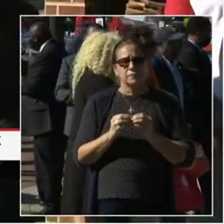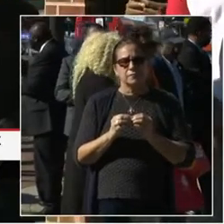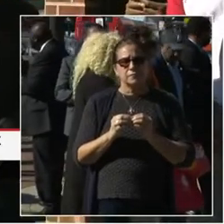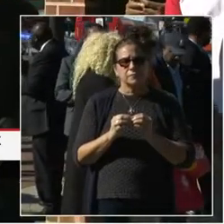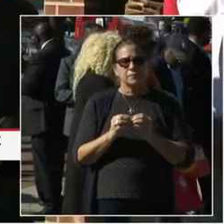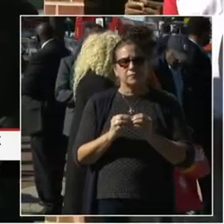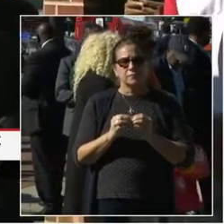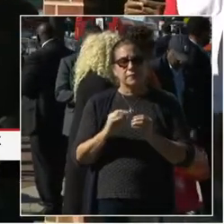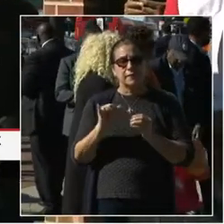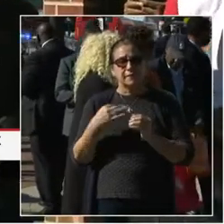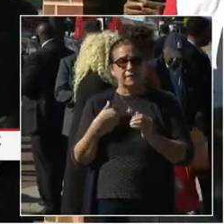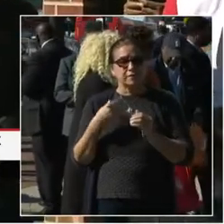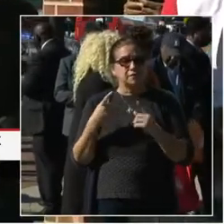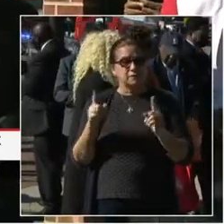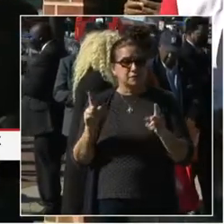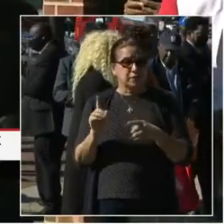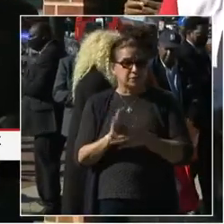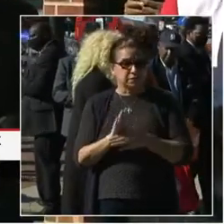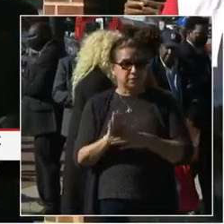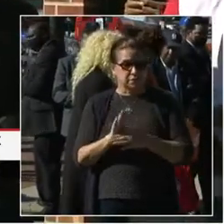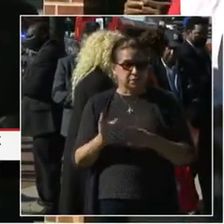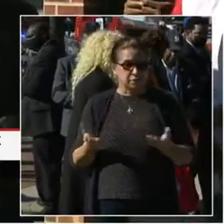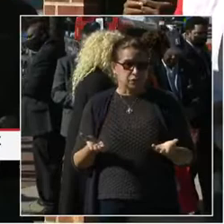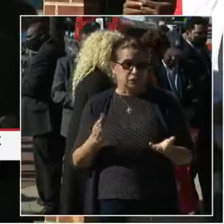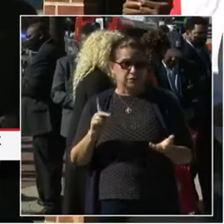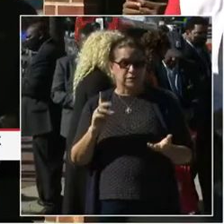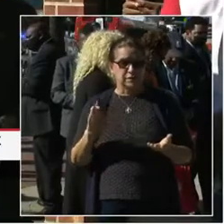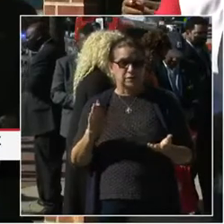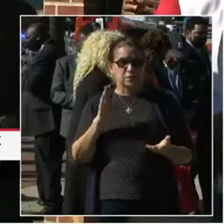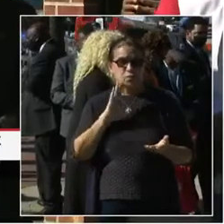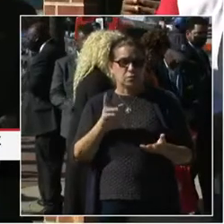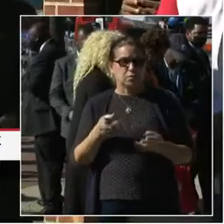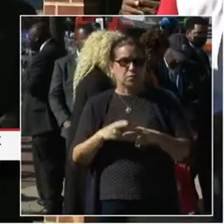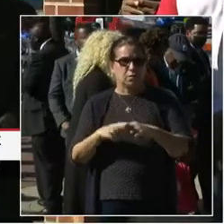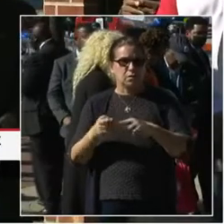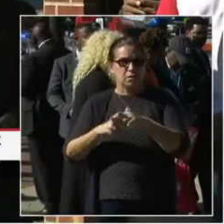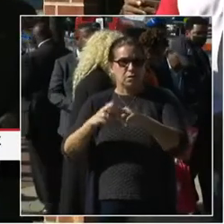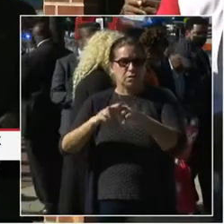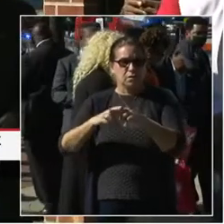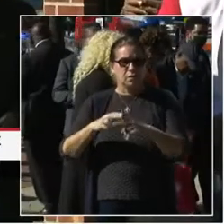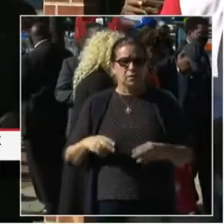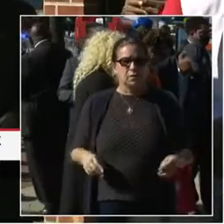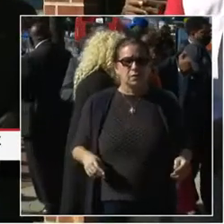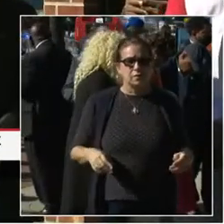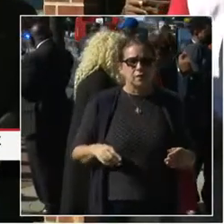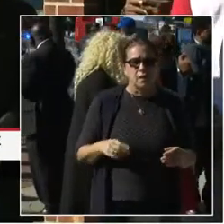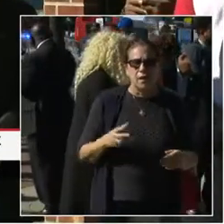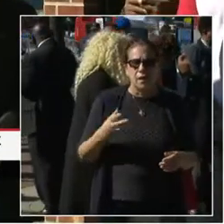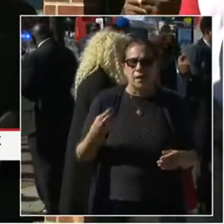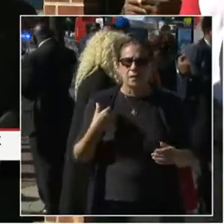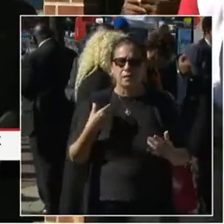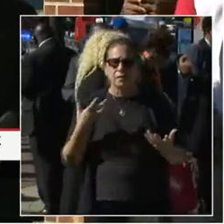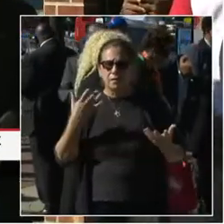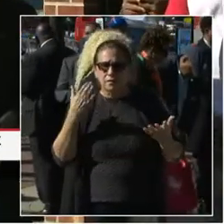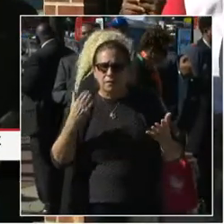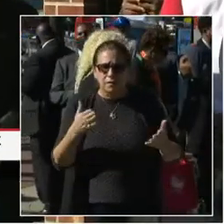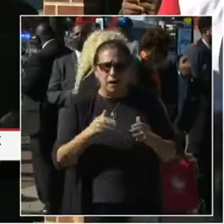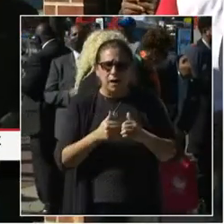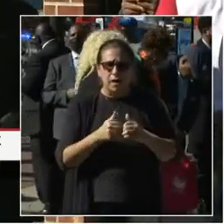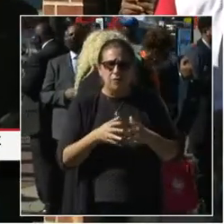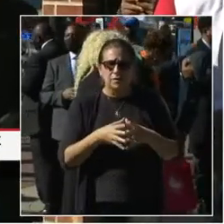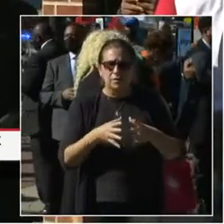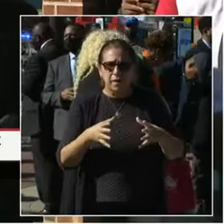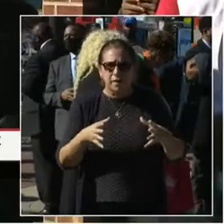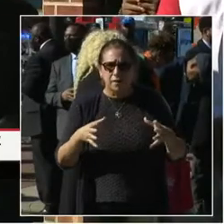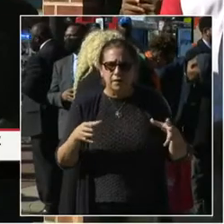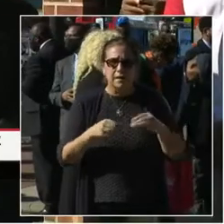Northeast. How can we interest you in growing your business in another part of the city where we need it? And Good Food Market took us